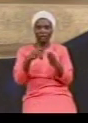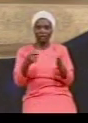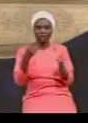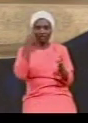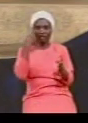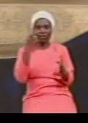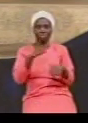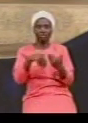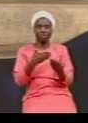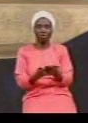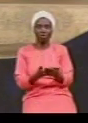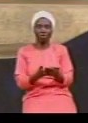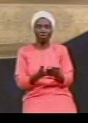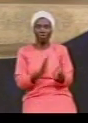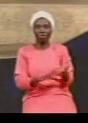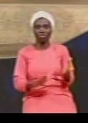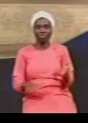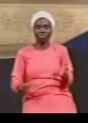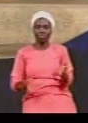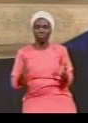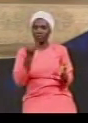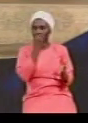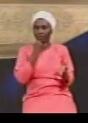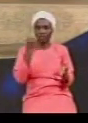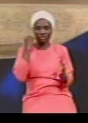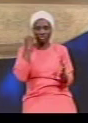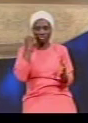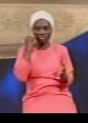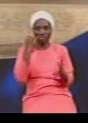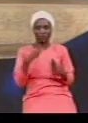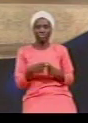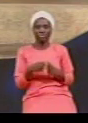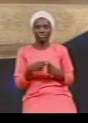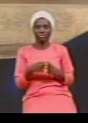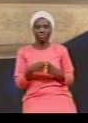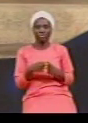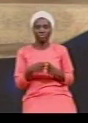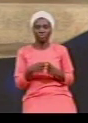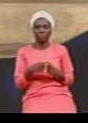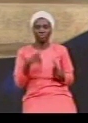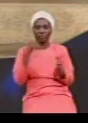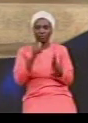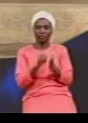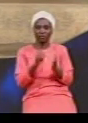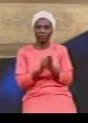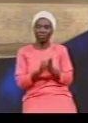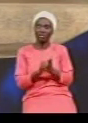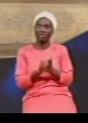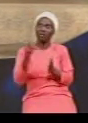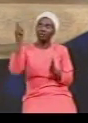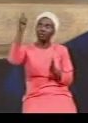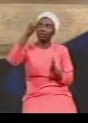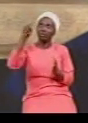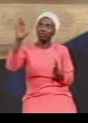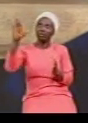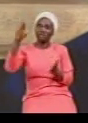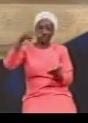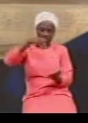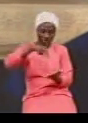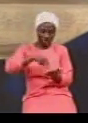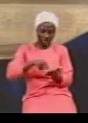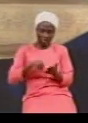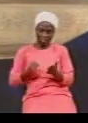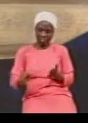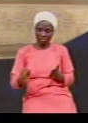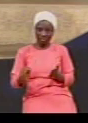all Israel, son, S-U-N, stand thou still upon